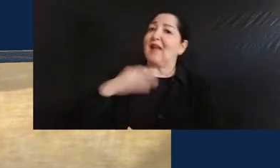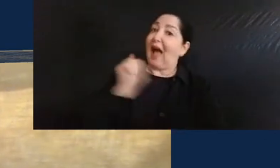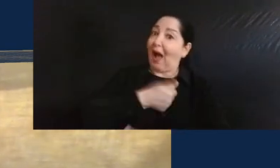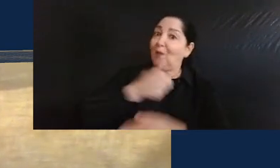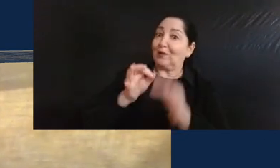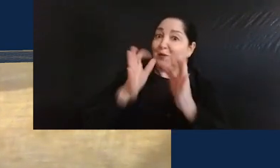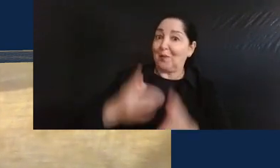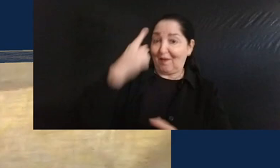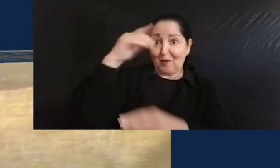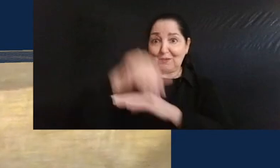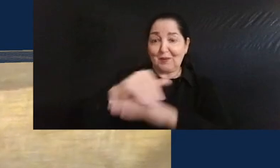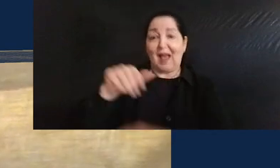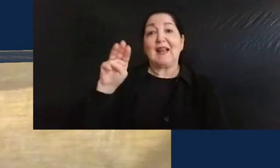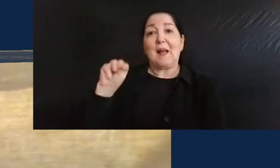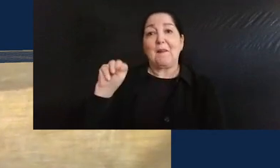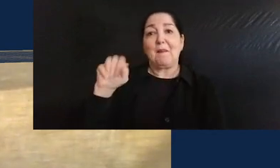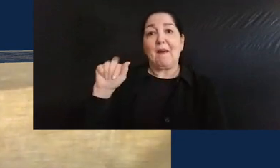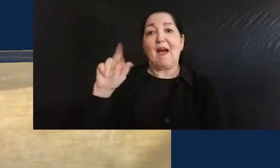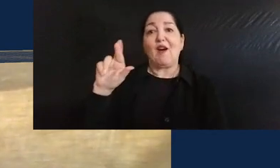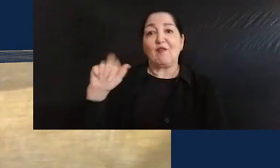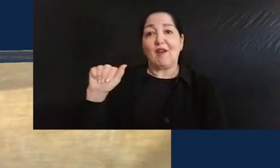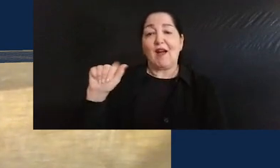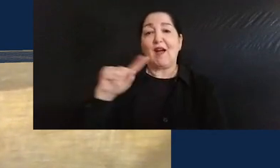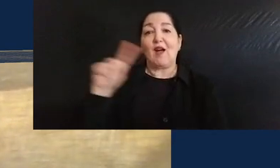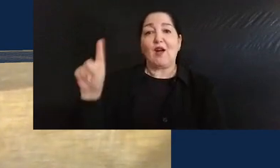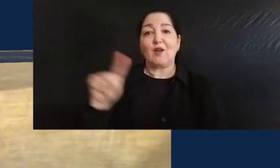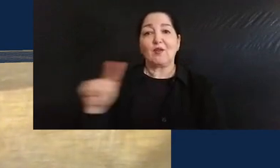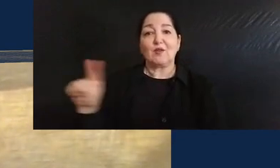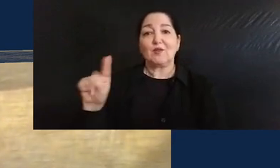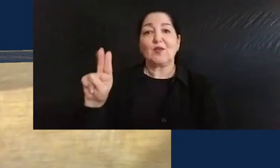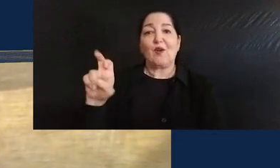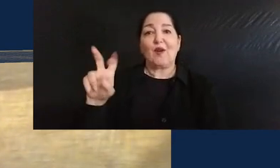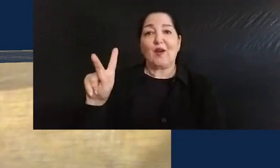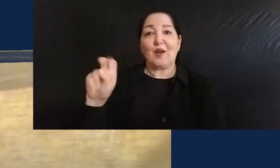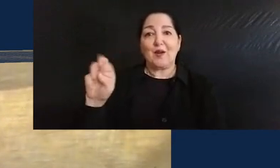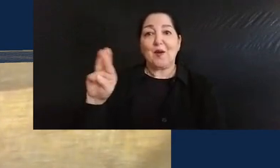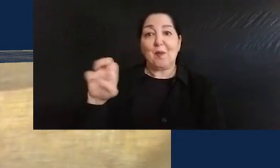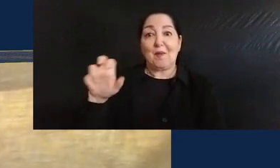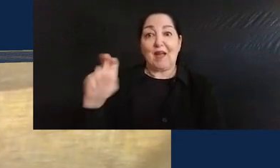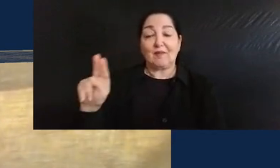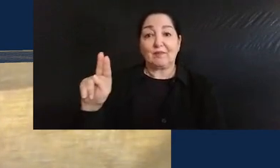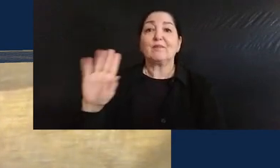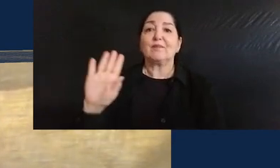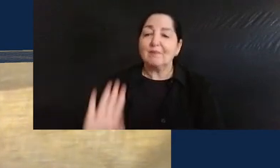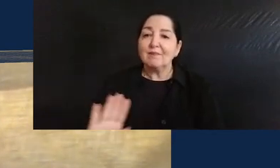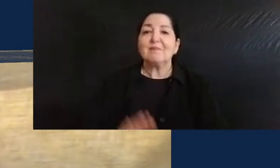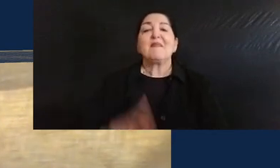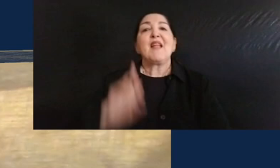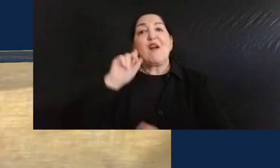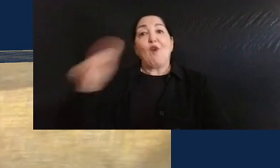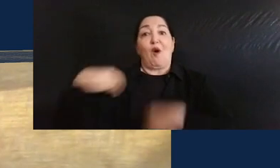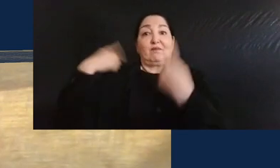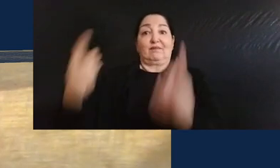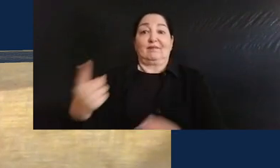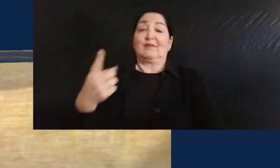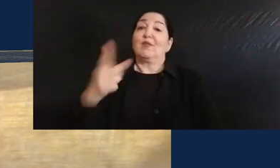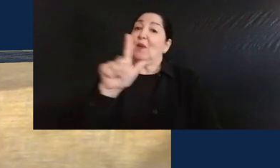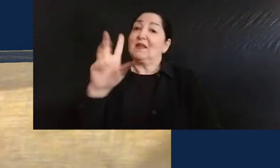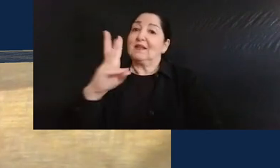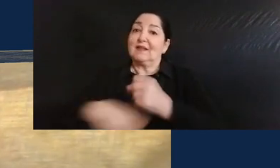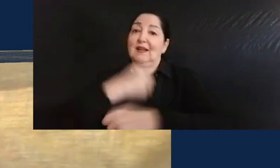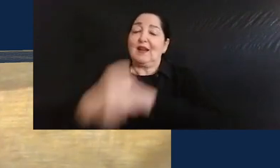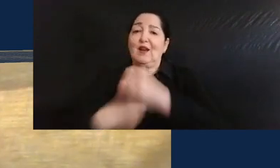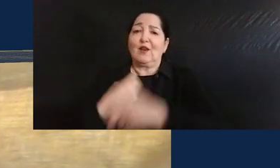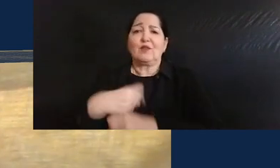So, for the past 26 years, CHC has put on an amazing gala. While we can't be together in